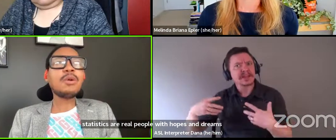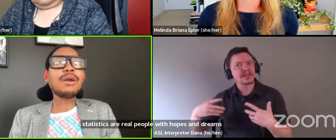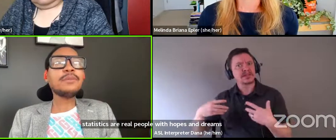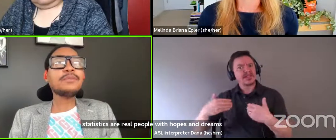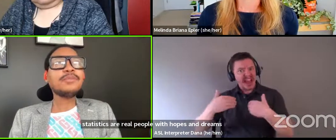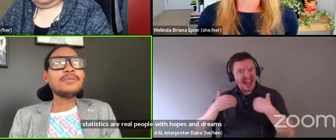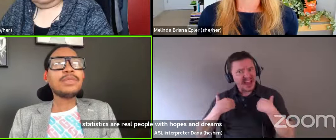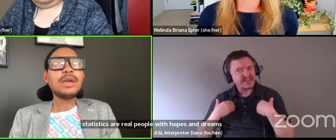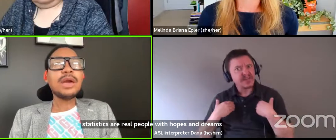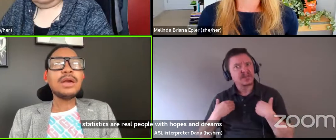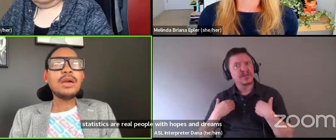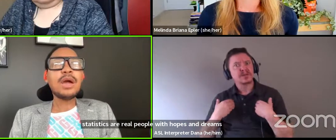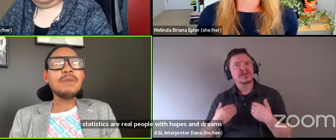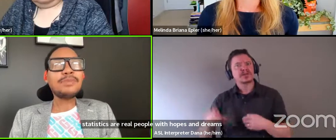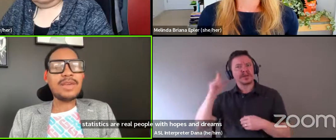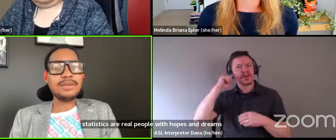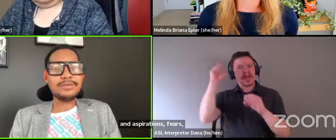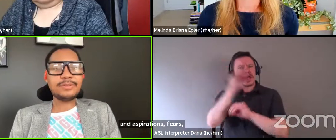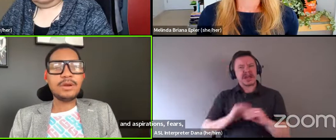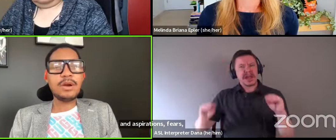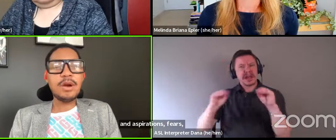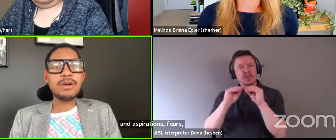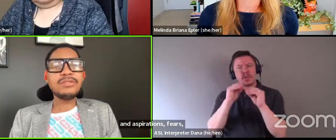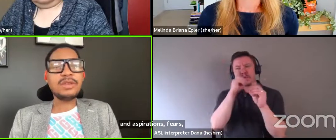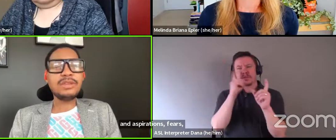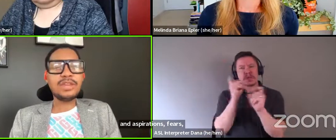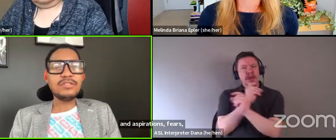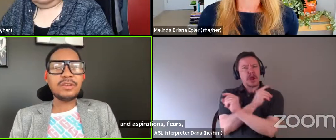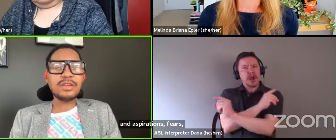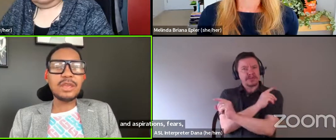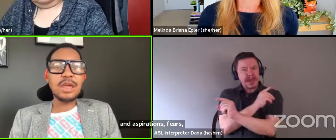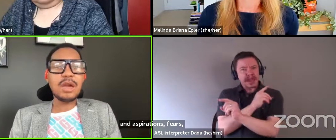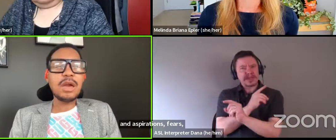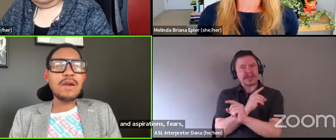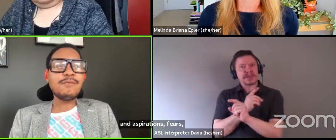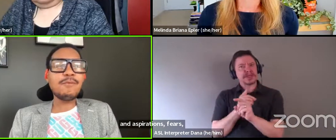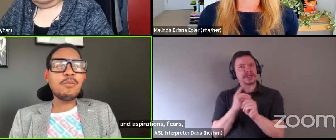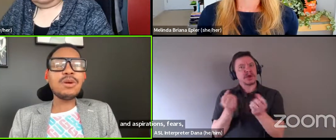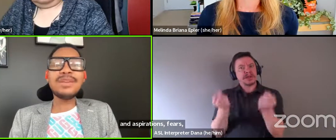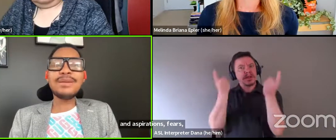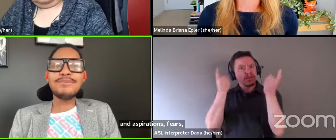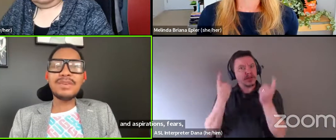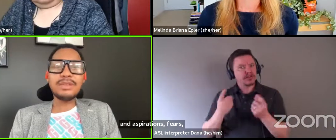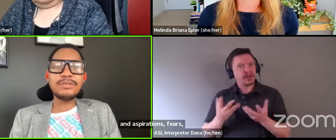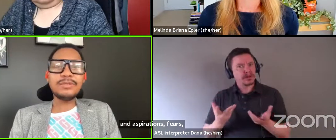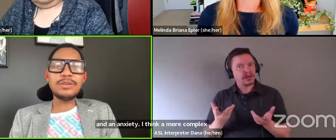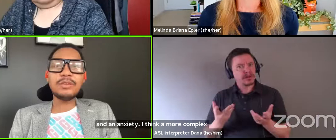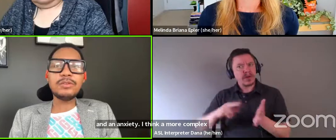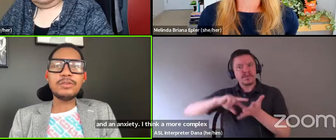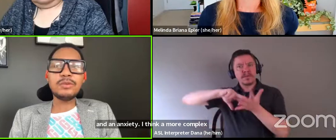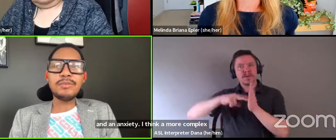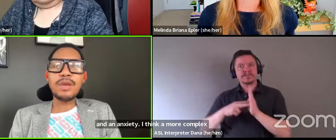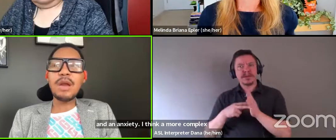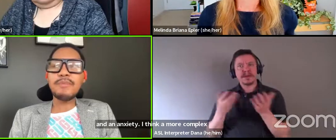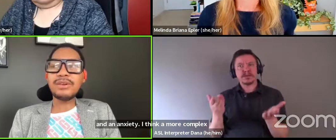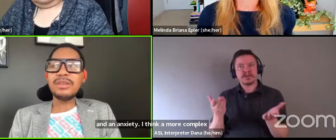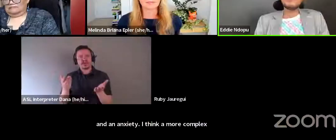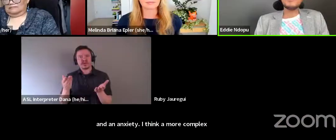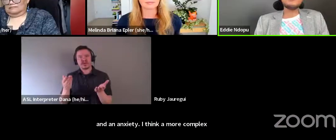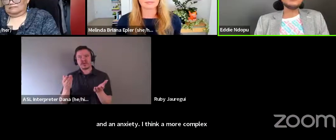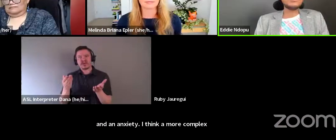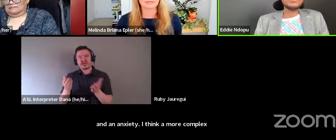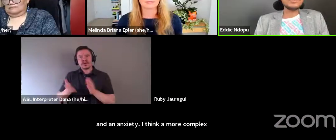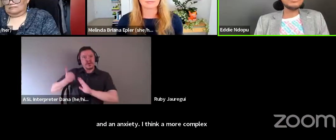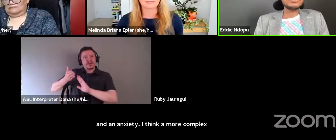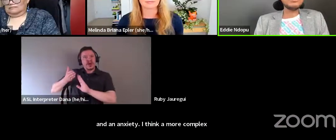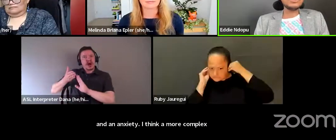think a more complex articulation of what it means to be operating